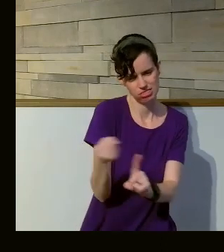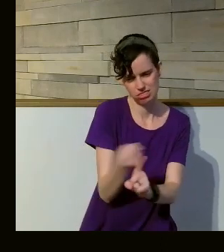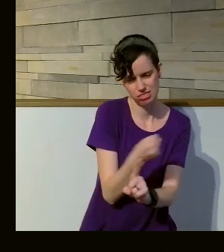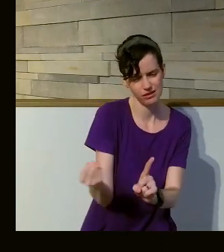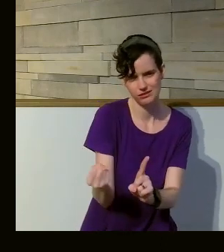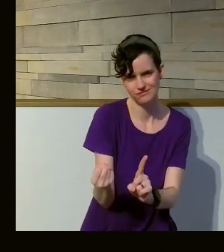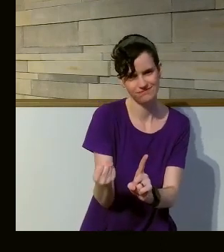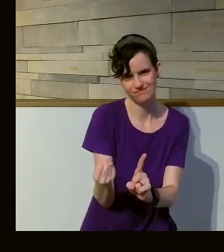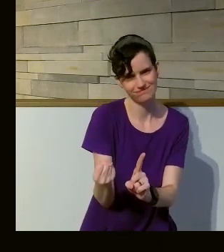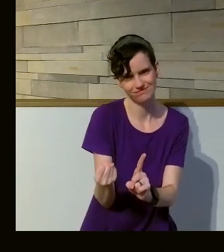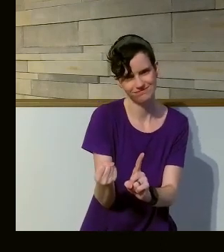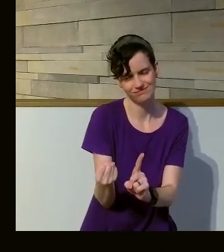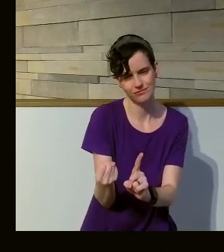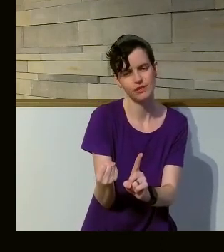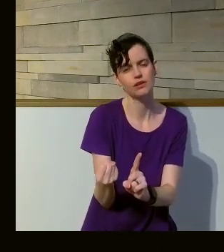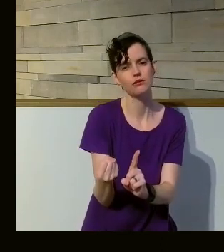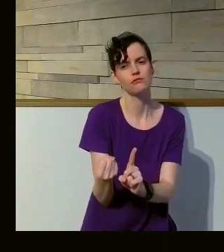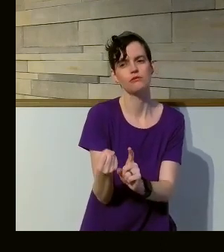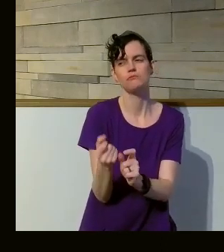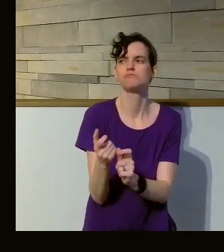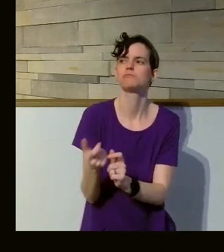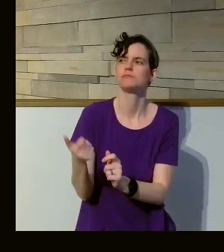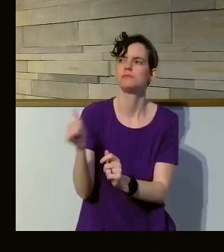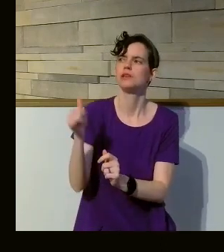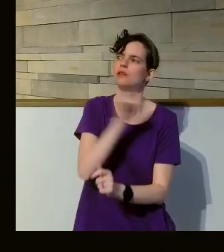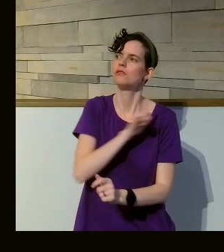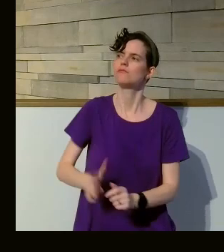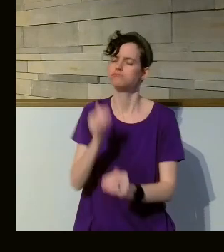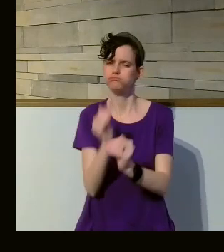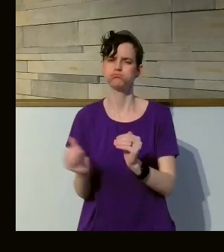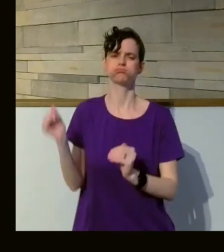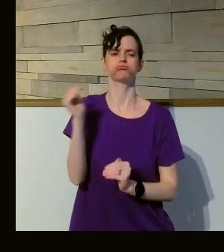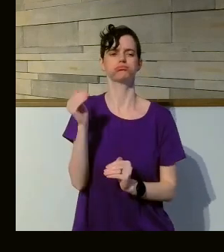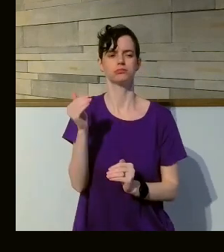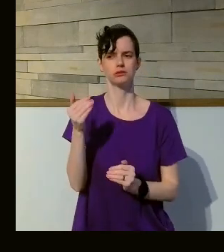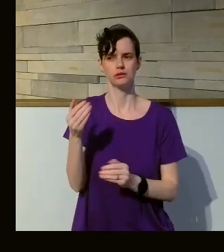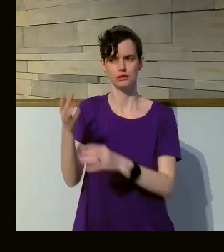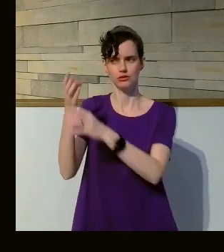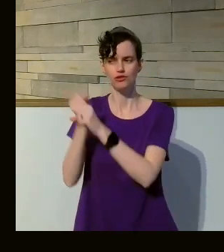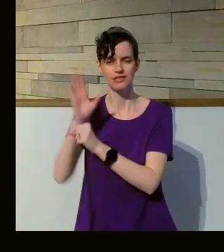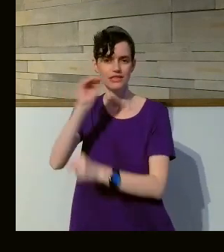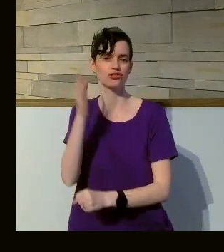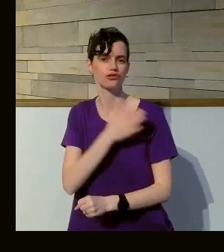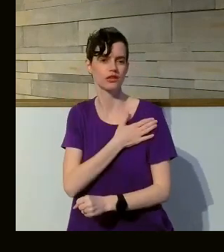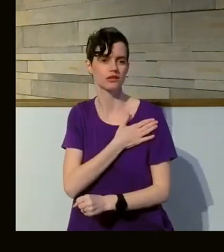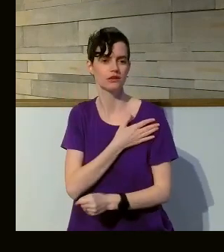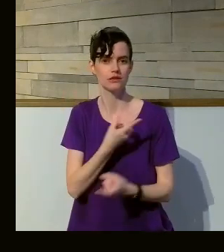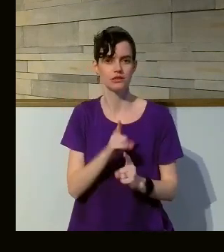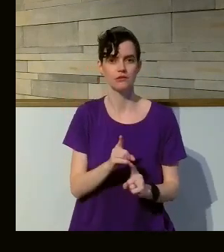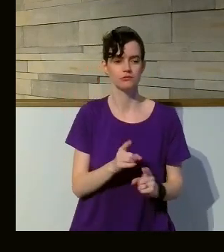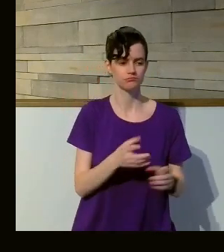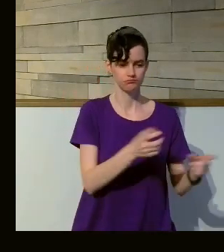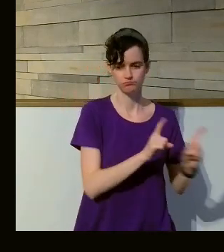blows. We're going to be giants for the Lord and stand for him in our grace. When taken to